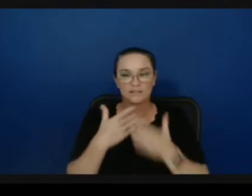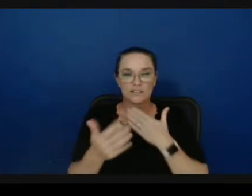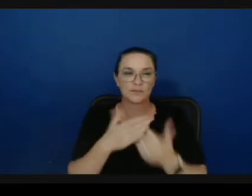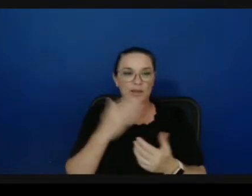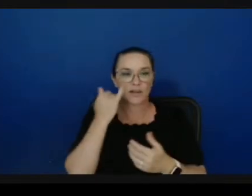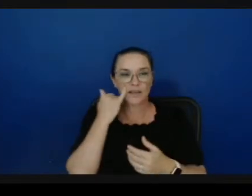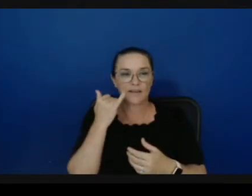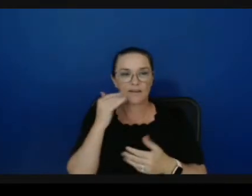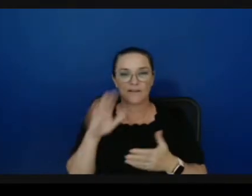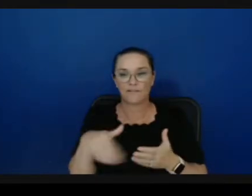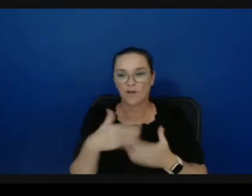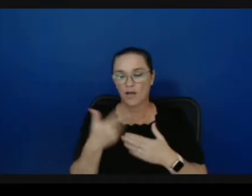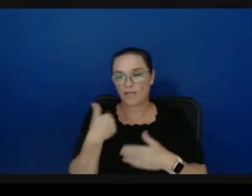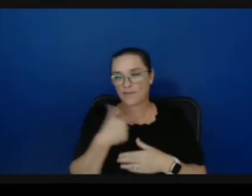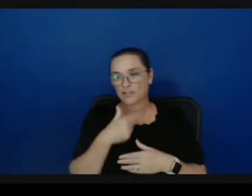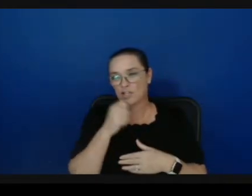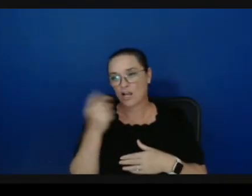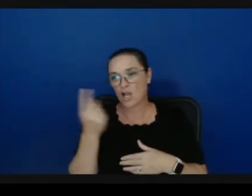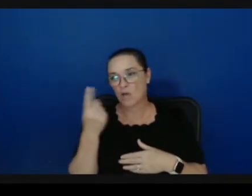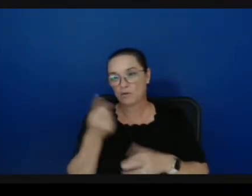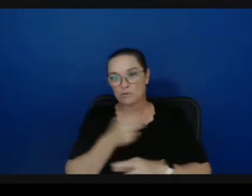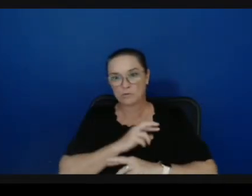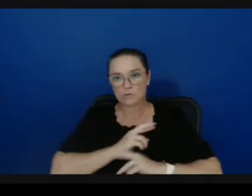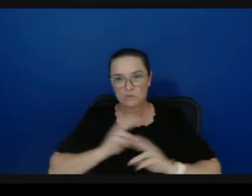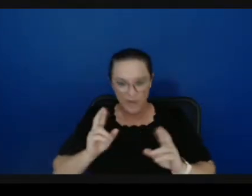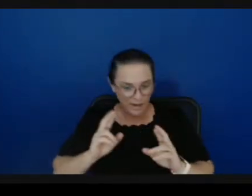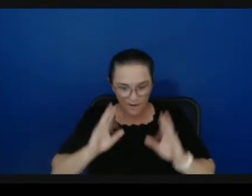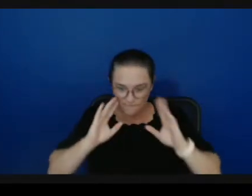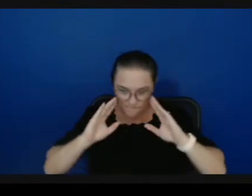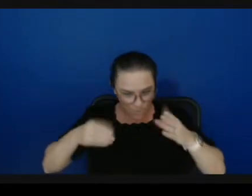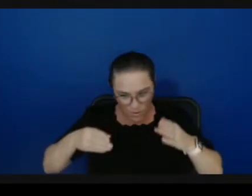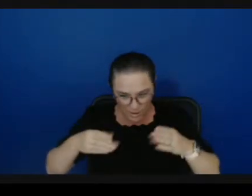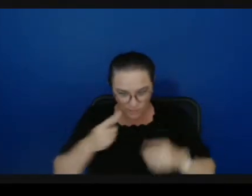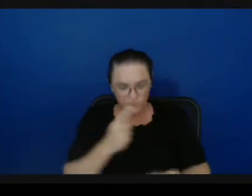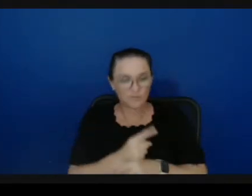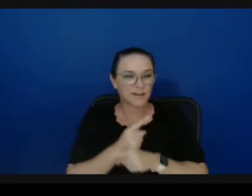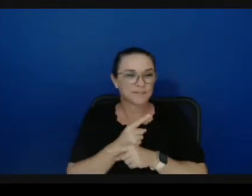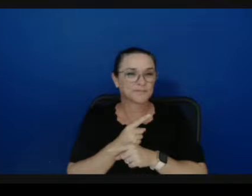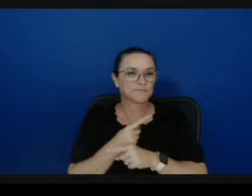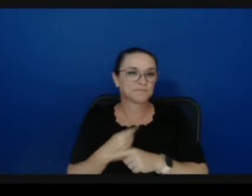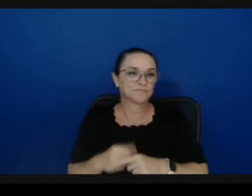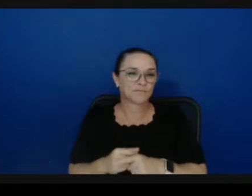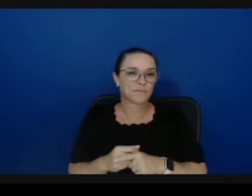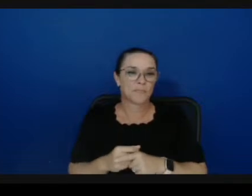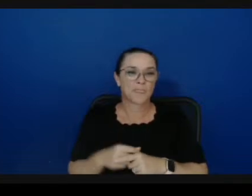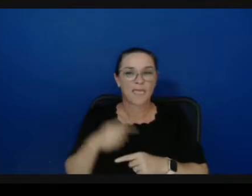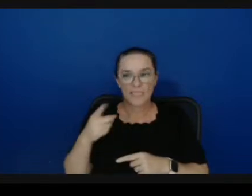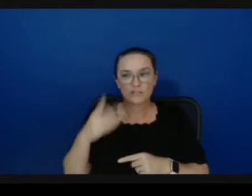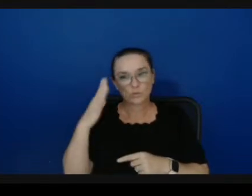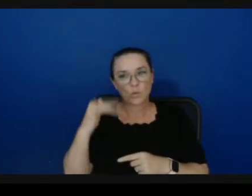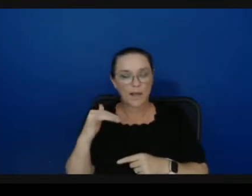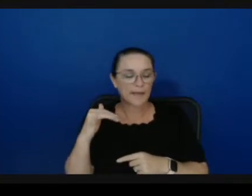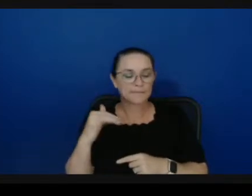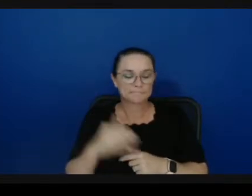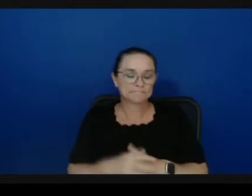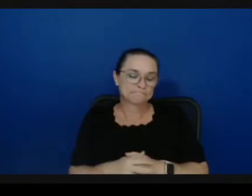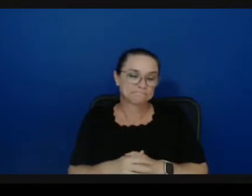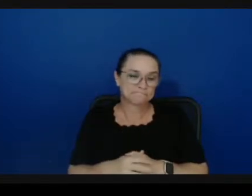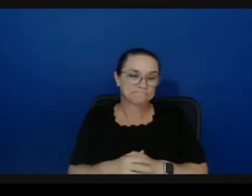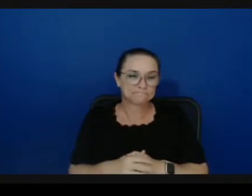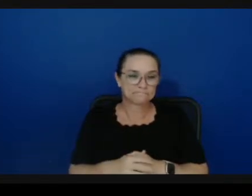on the ball or in the zone or what have you, right? This is why. This is our big why.